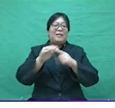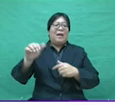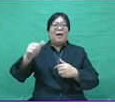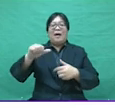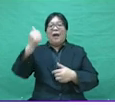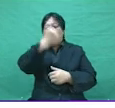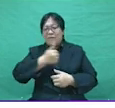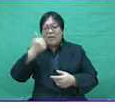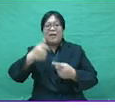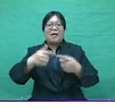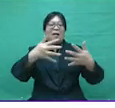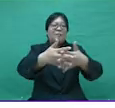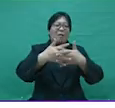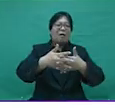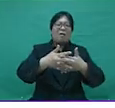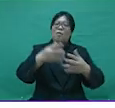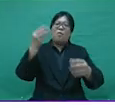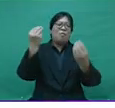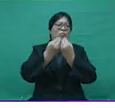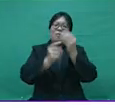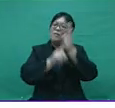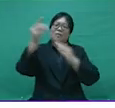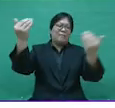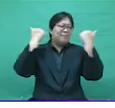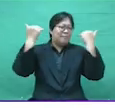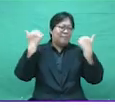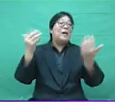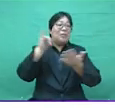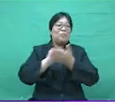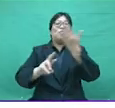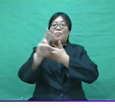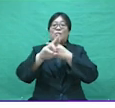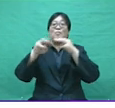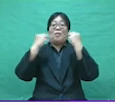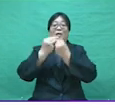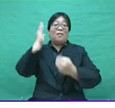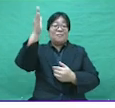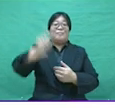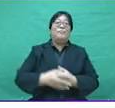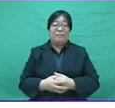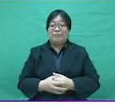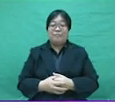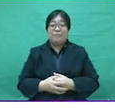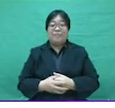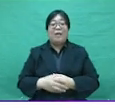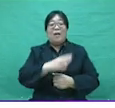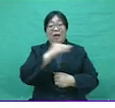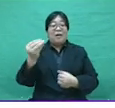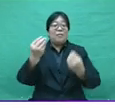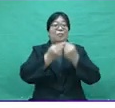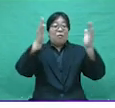and the Americas, where we have huge unemployment rates, and that is a risk for society in the future.